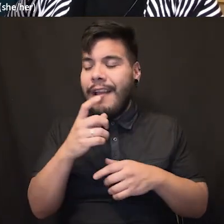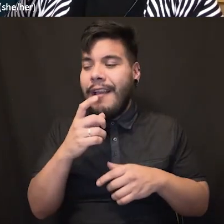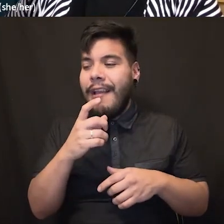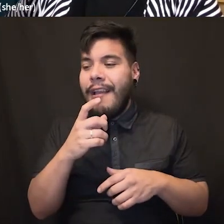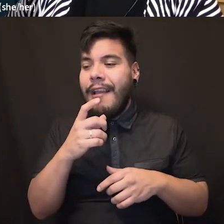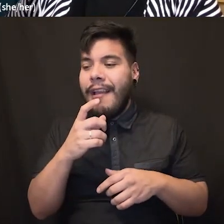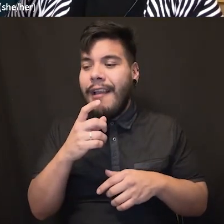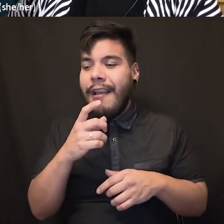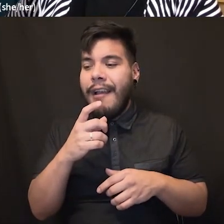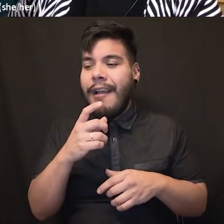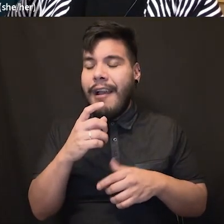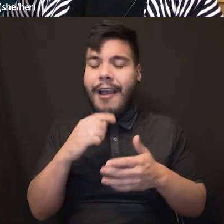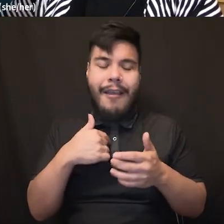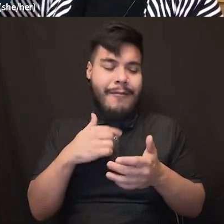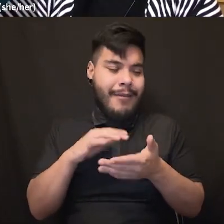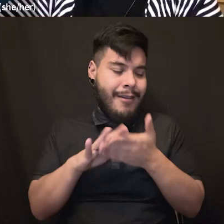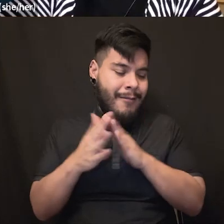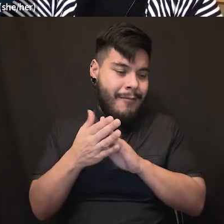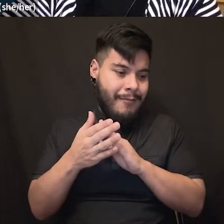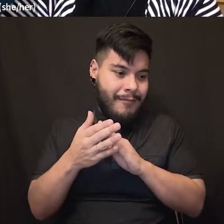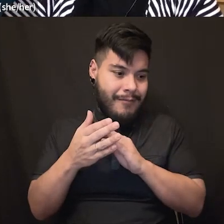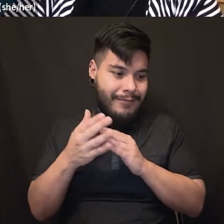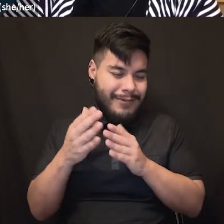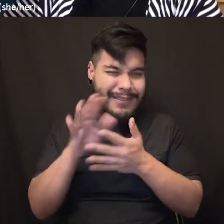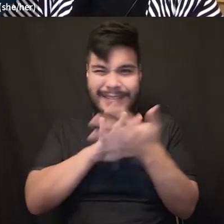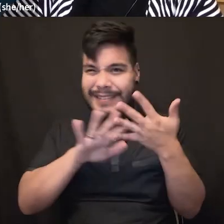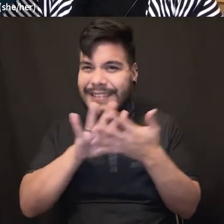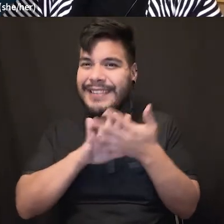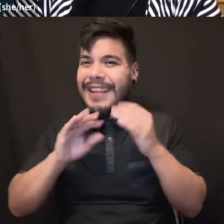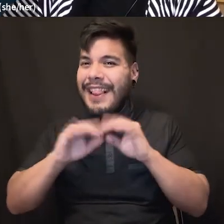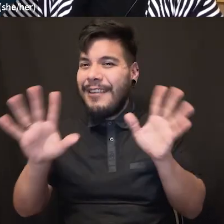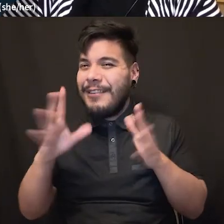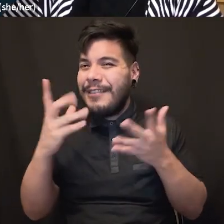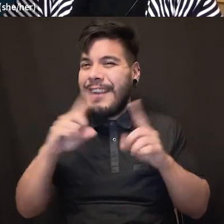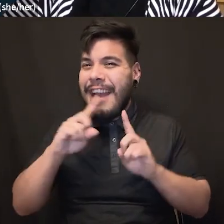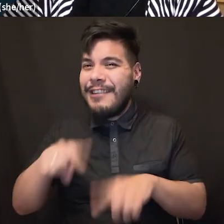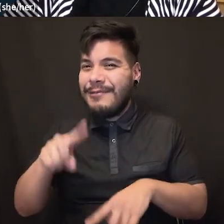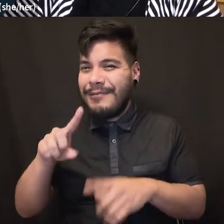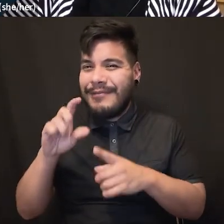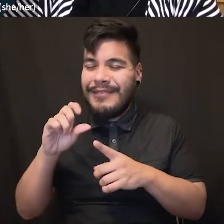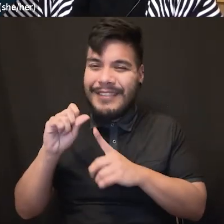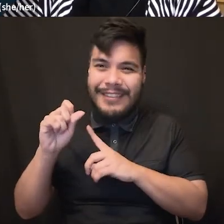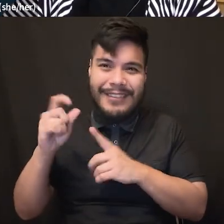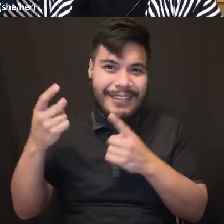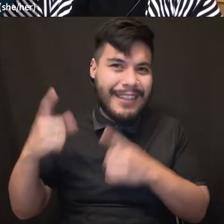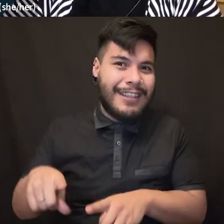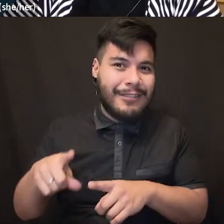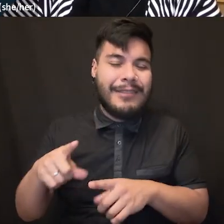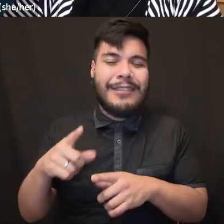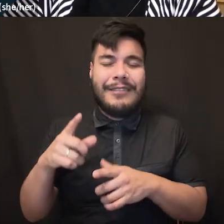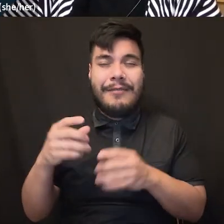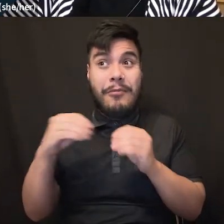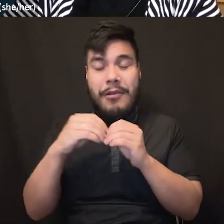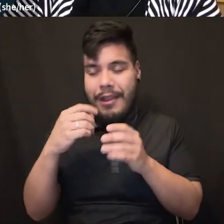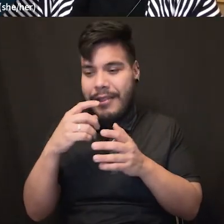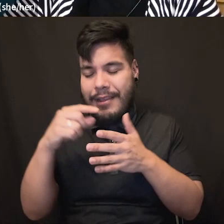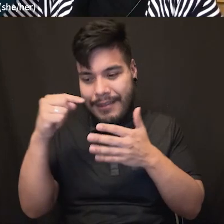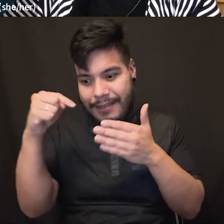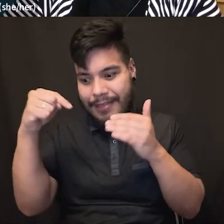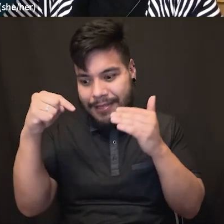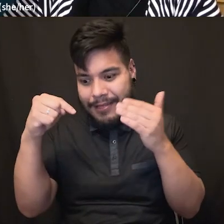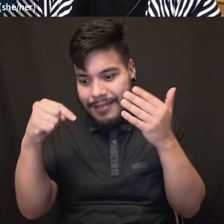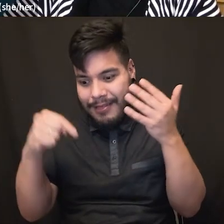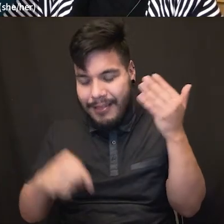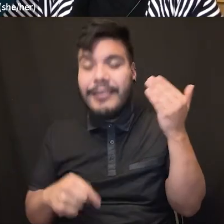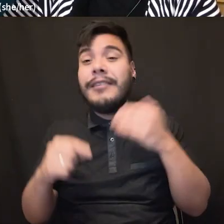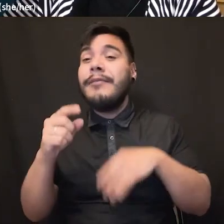I feel like I can become less clear that I know exactly what the answer is to a situation, the deeper I dive into it. But